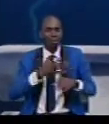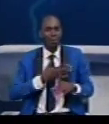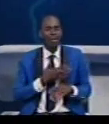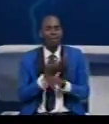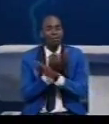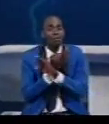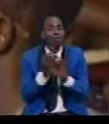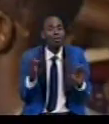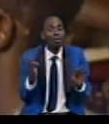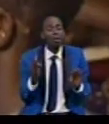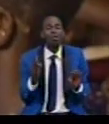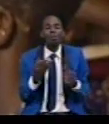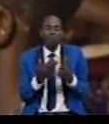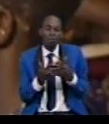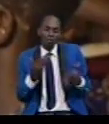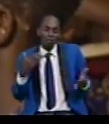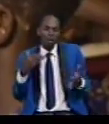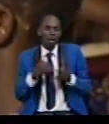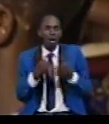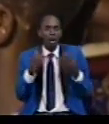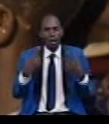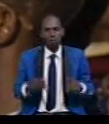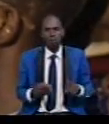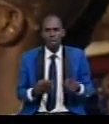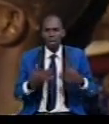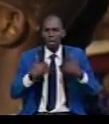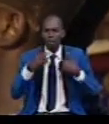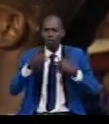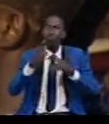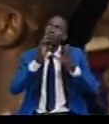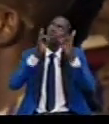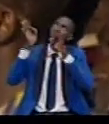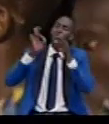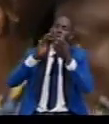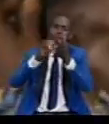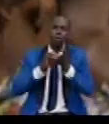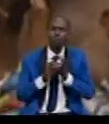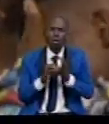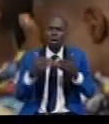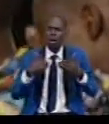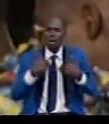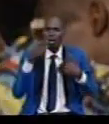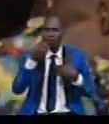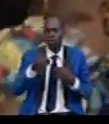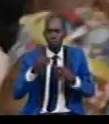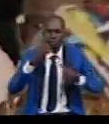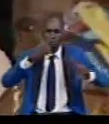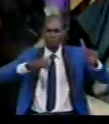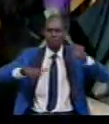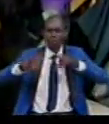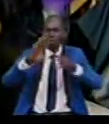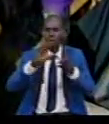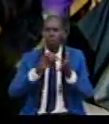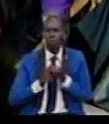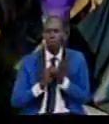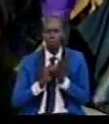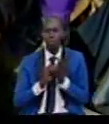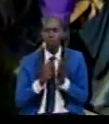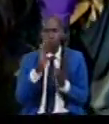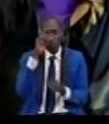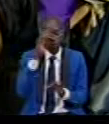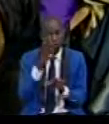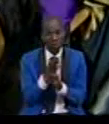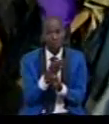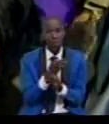I announce. Have you announced your own? I said, have you announced your own? It will